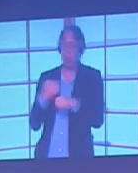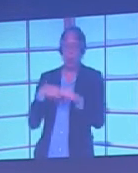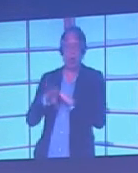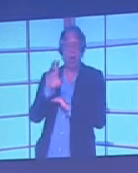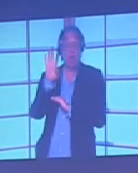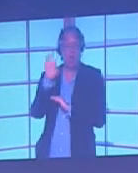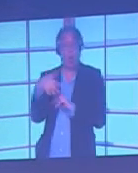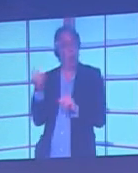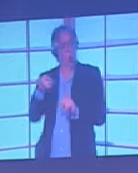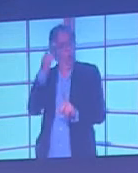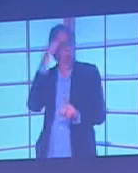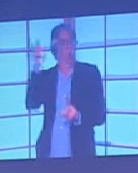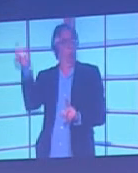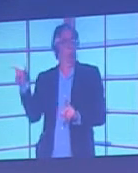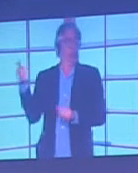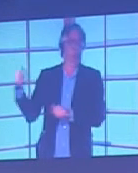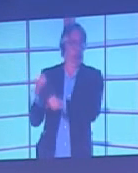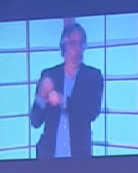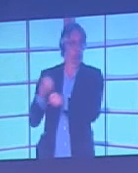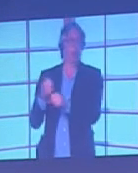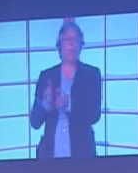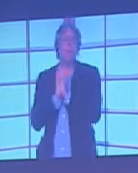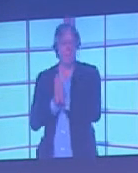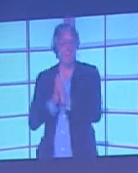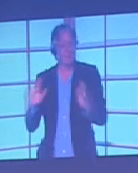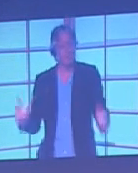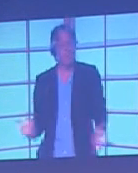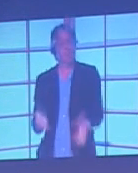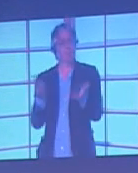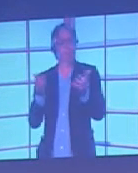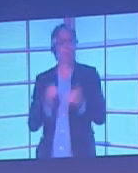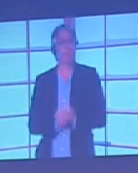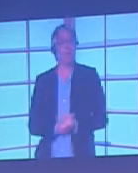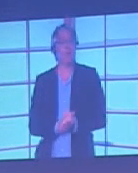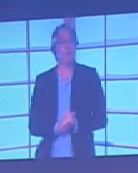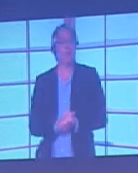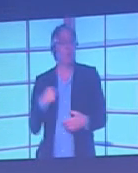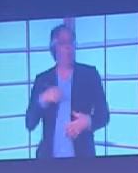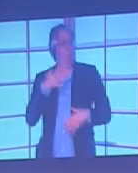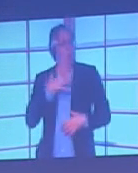someone that would, please encourage them to apply. You know, we'd like as many applicants as possible.